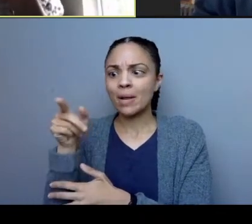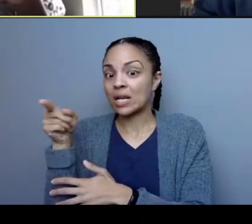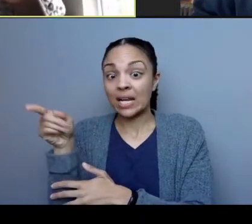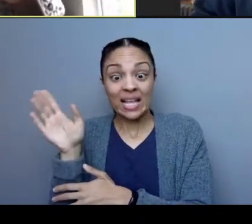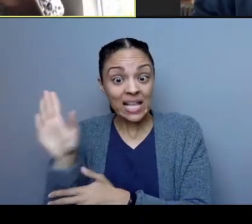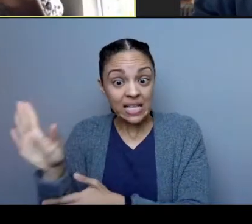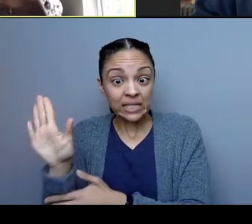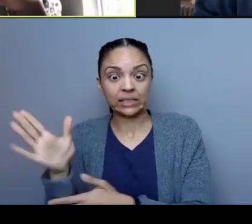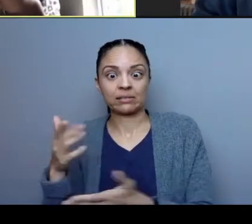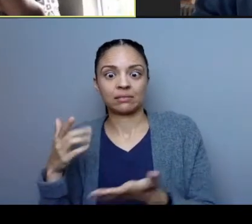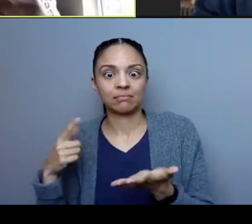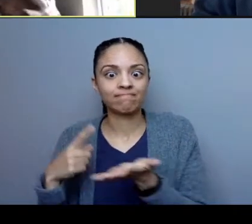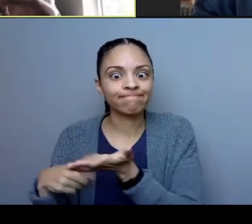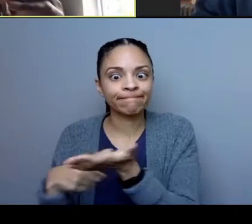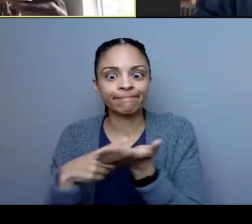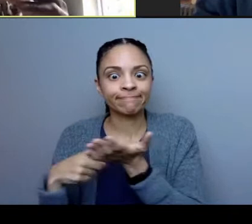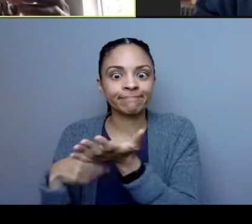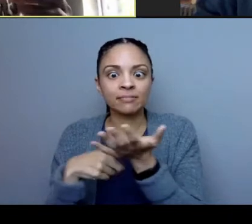had to go.